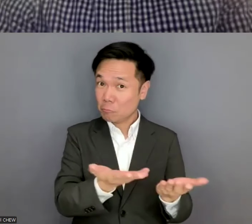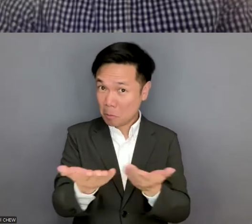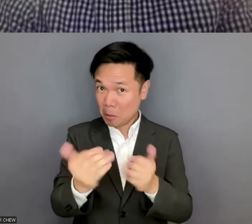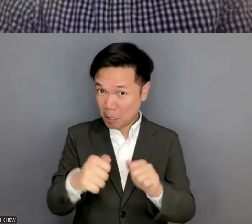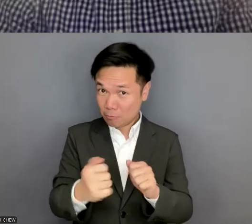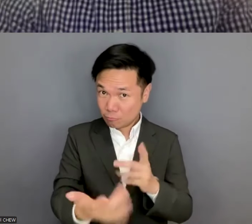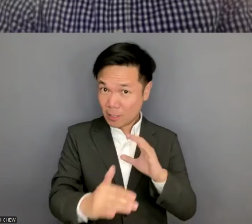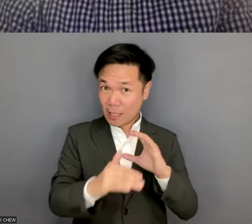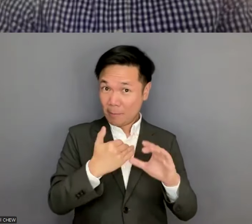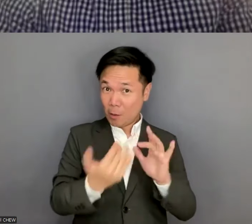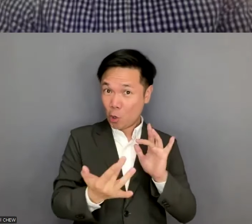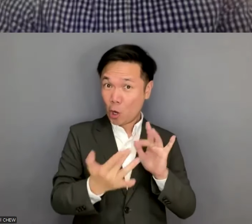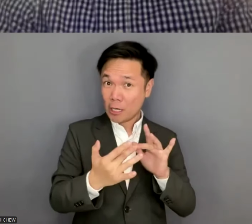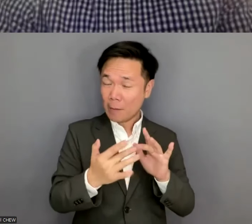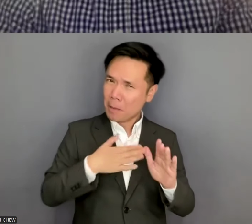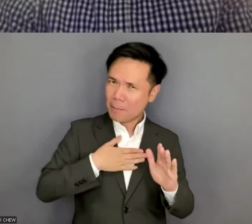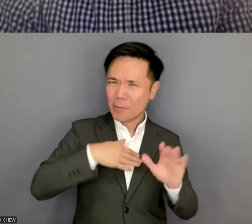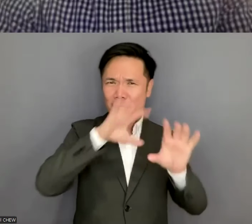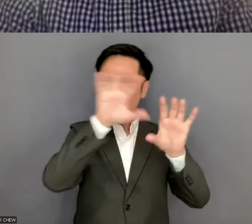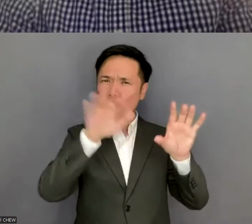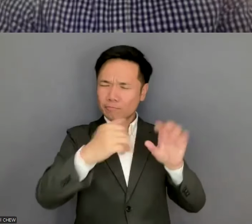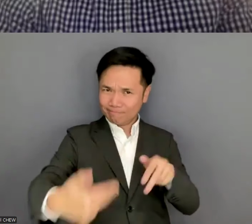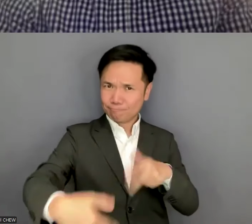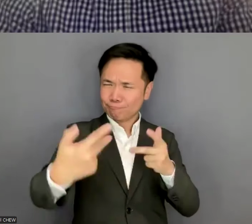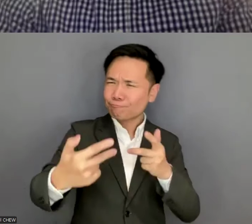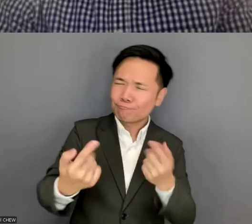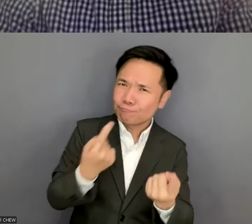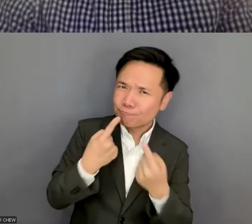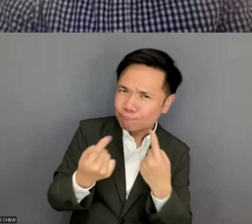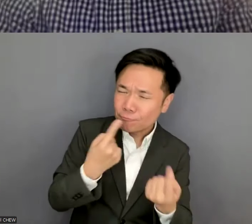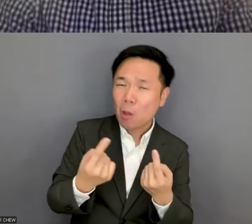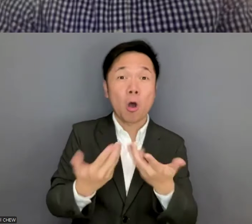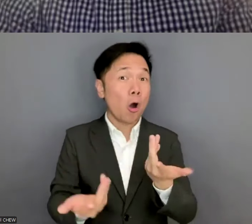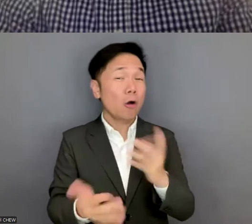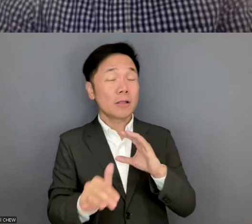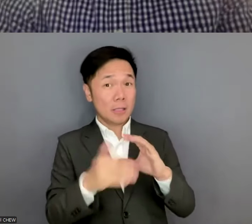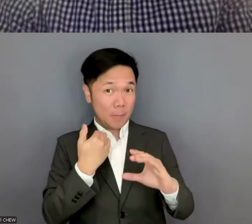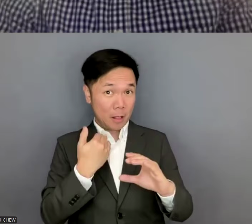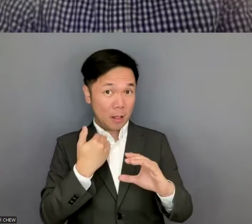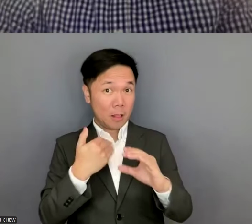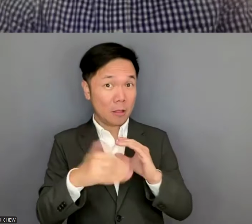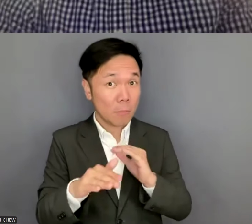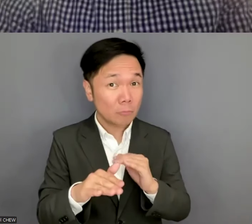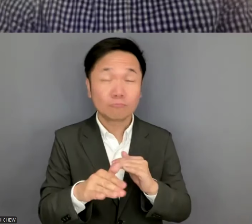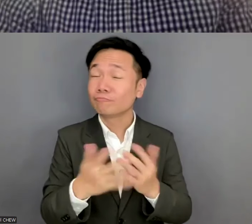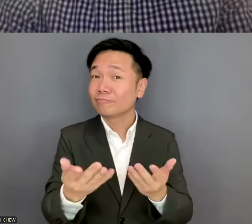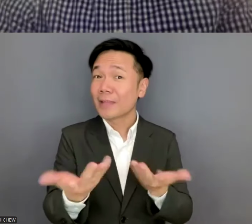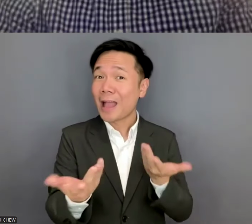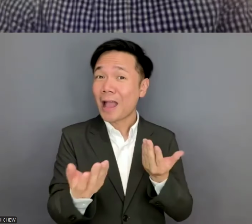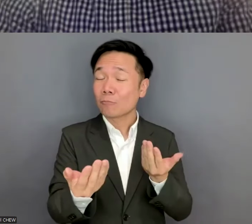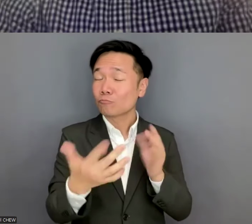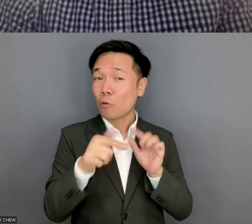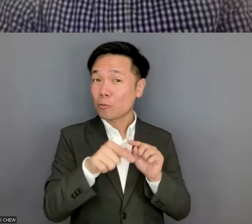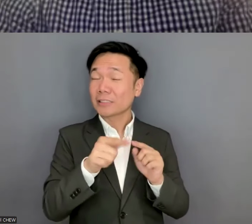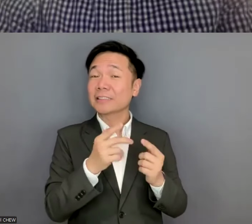can have like a one-on-one Zoom talk if you want, or write emails and talk about what we can do together for the civil